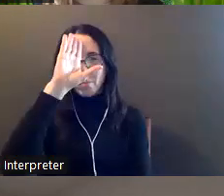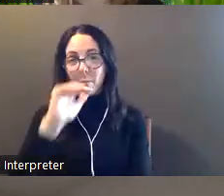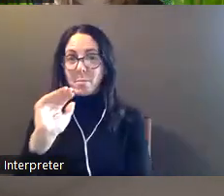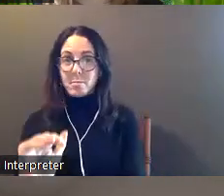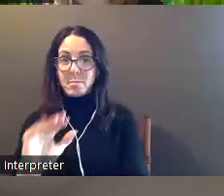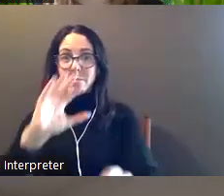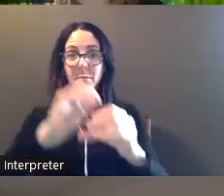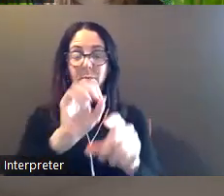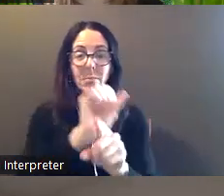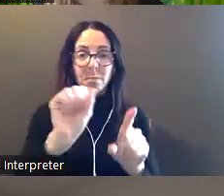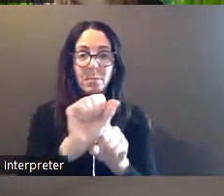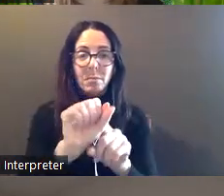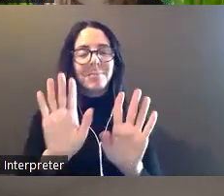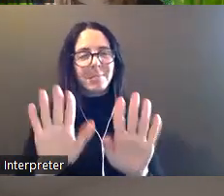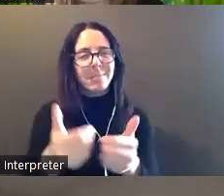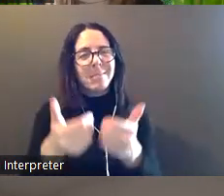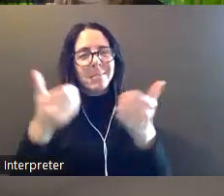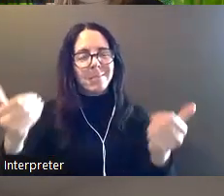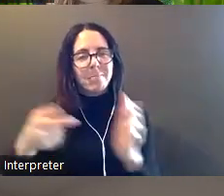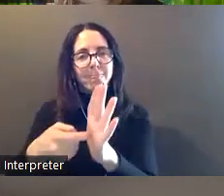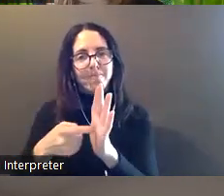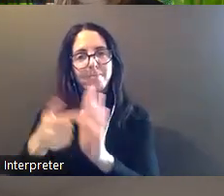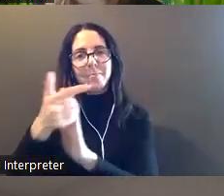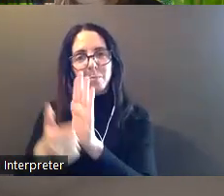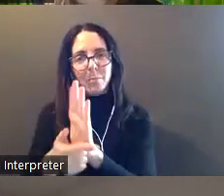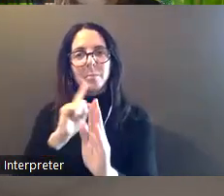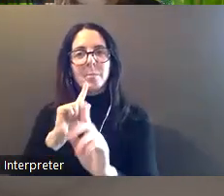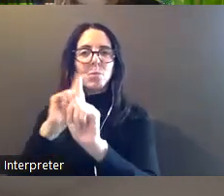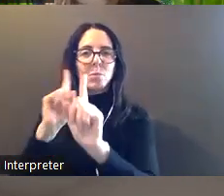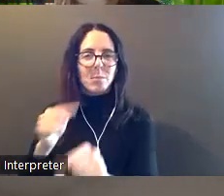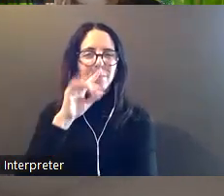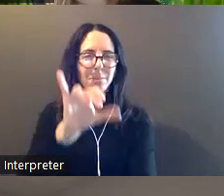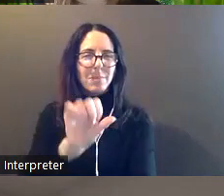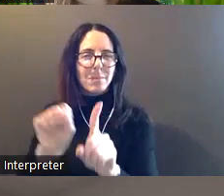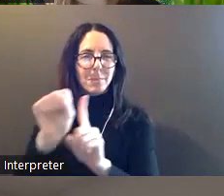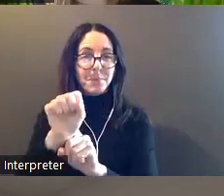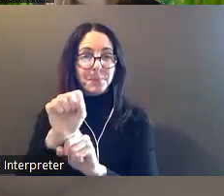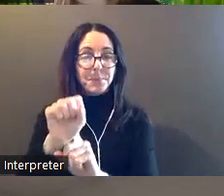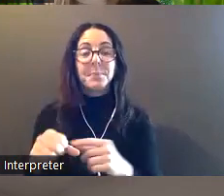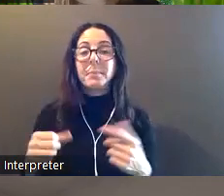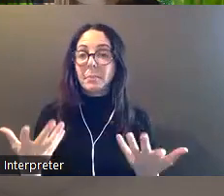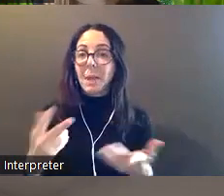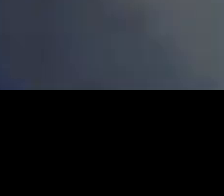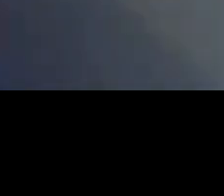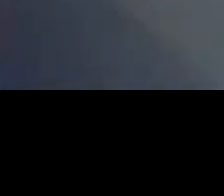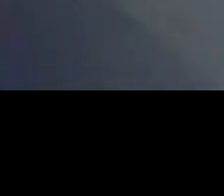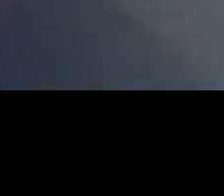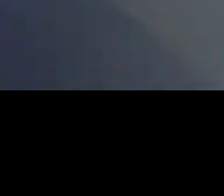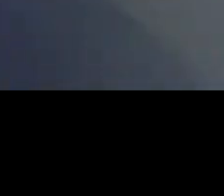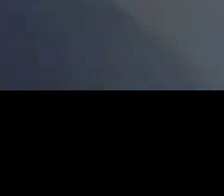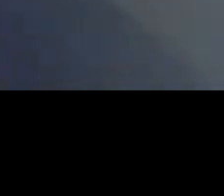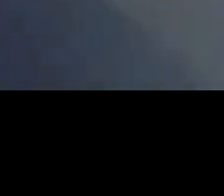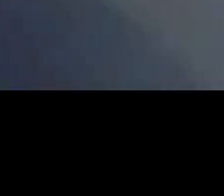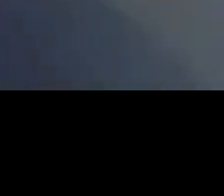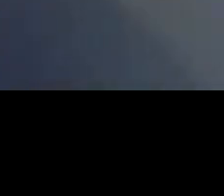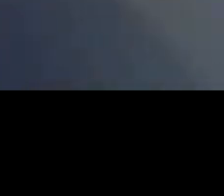are separate mandatory reporting laws that come into play. And so those people do not fall into the process that we